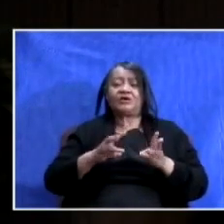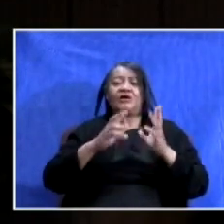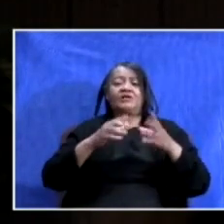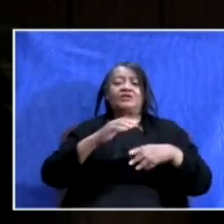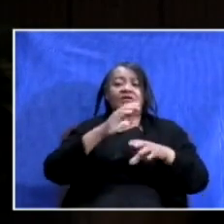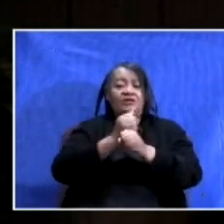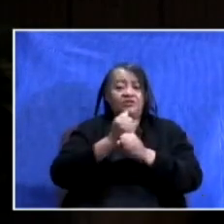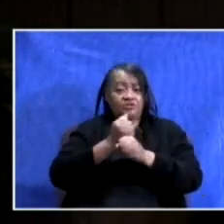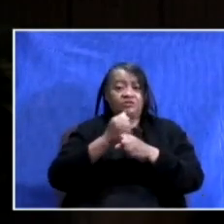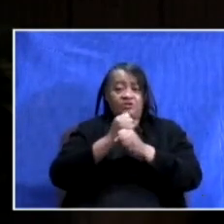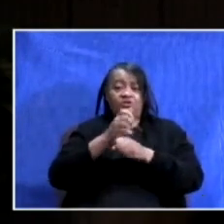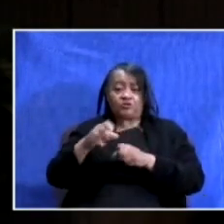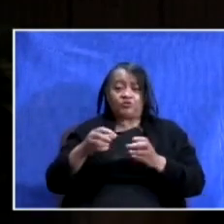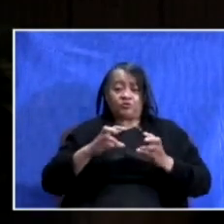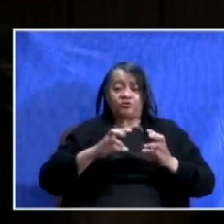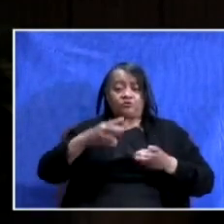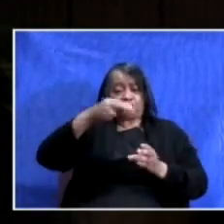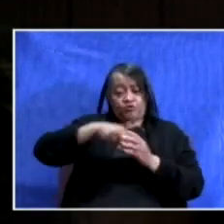join church.